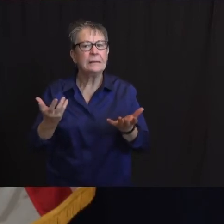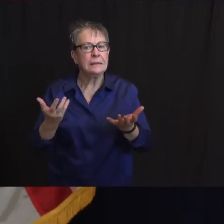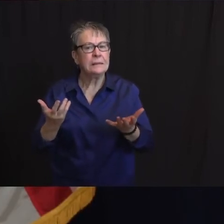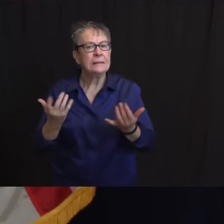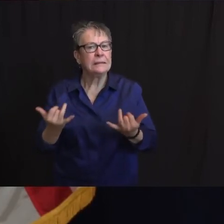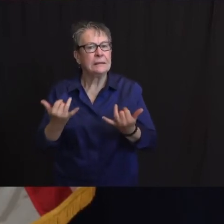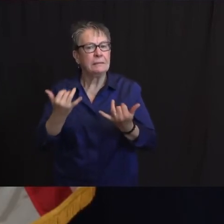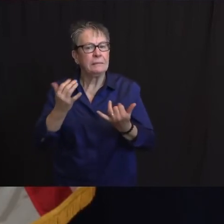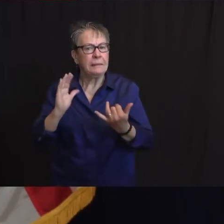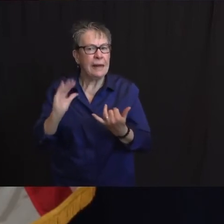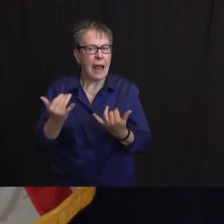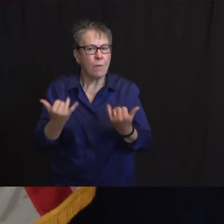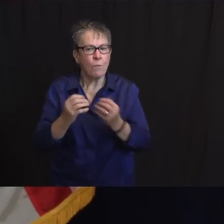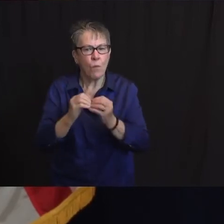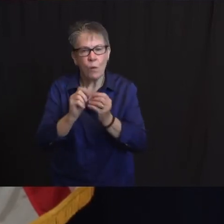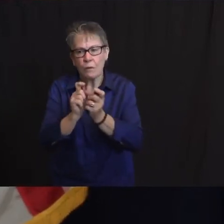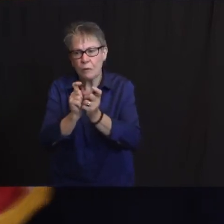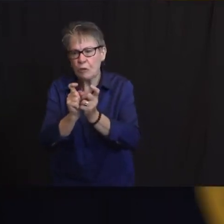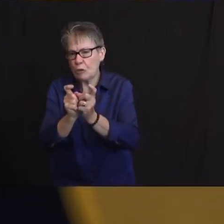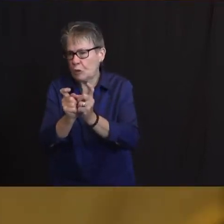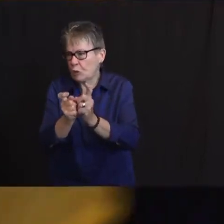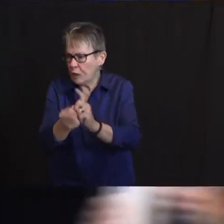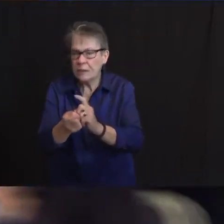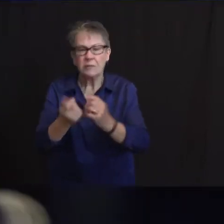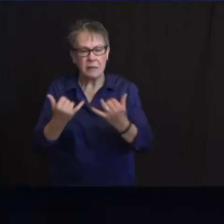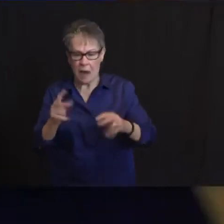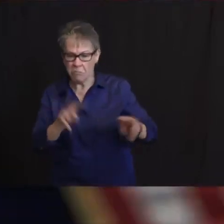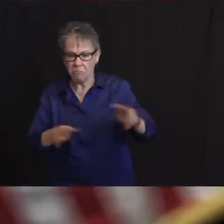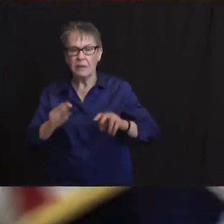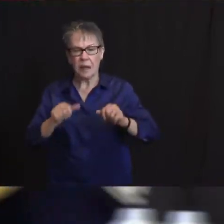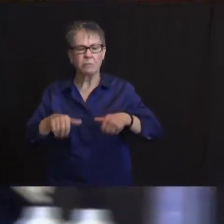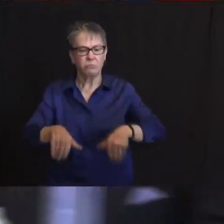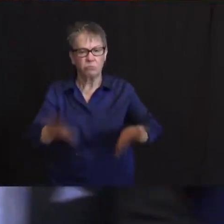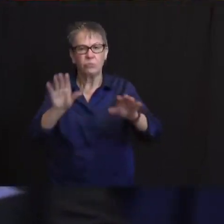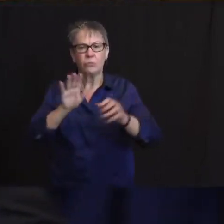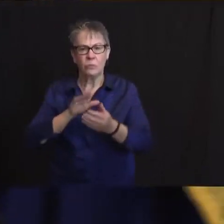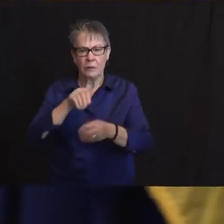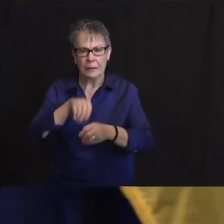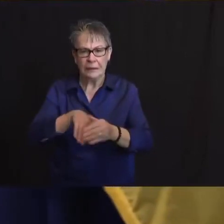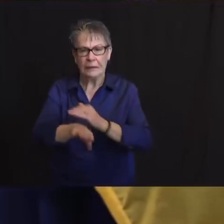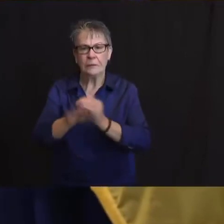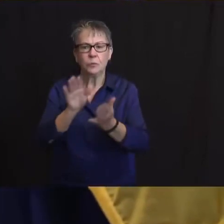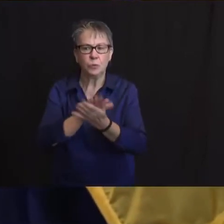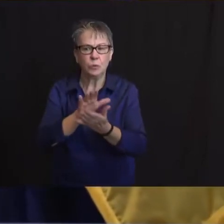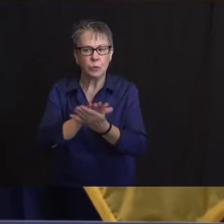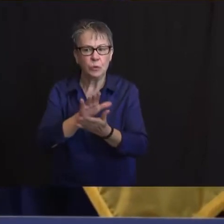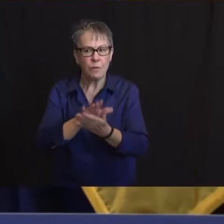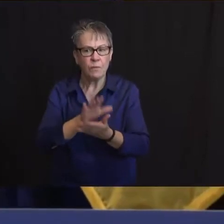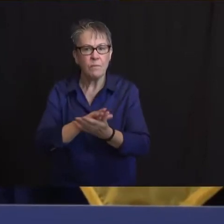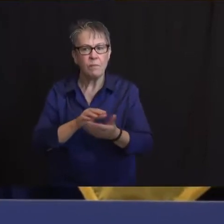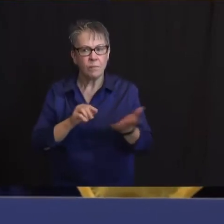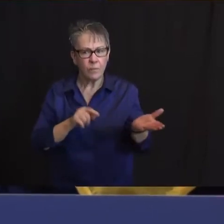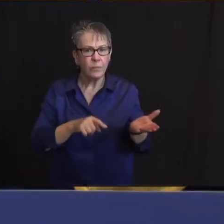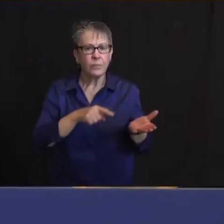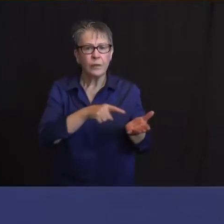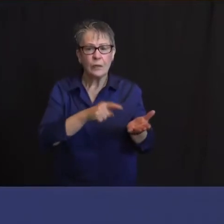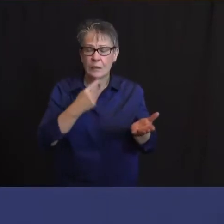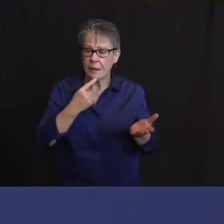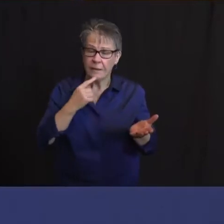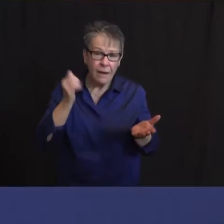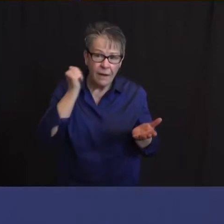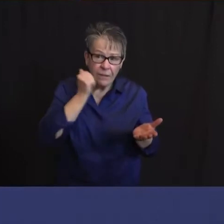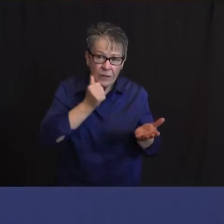was made in the guidance. The other striking thing is, Ed and Judy, every day you go through and mention not just the positivity rate